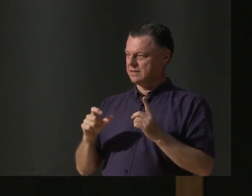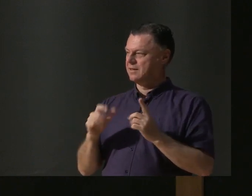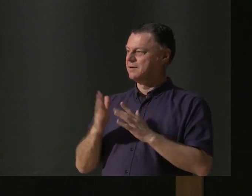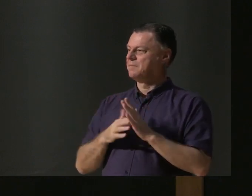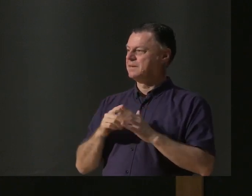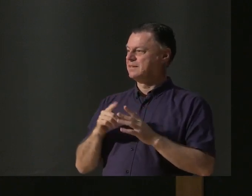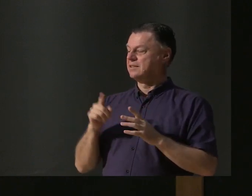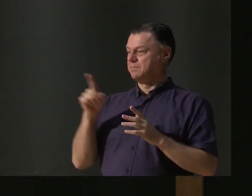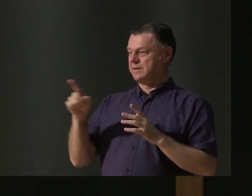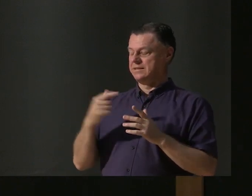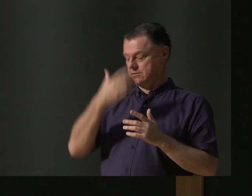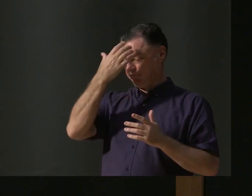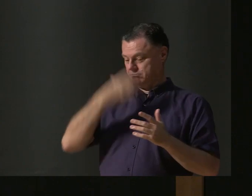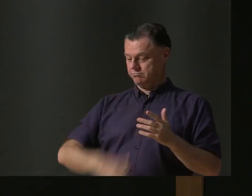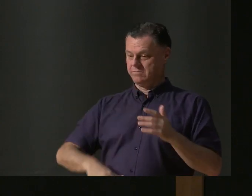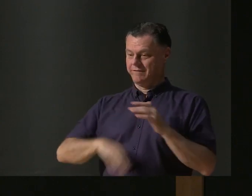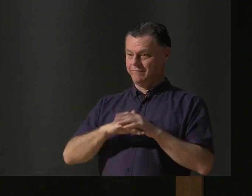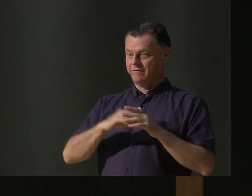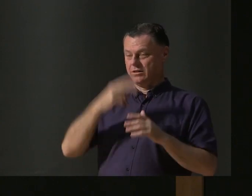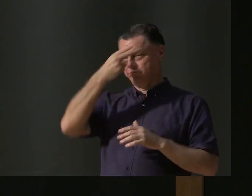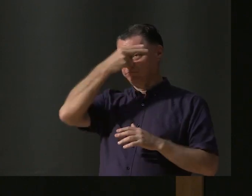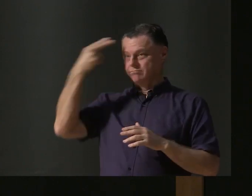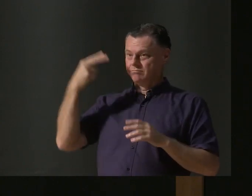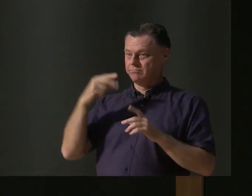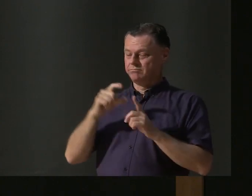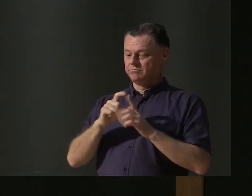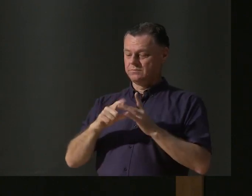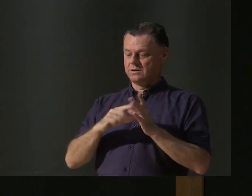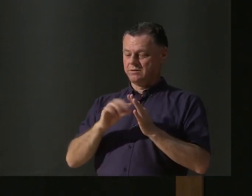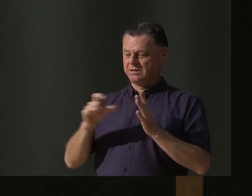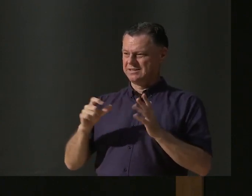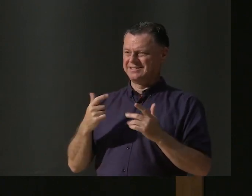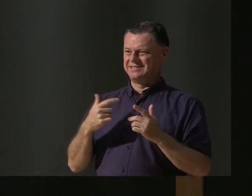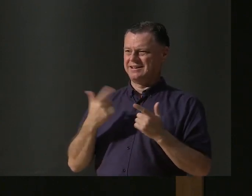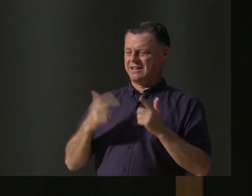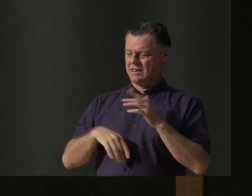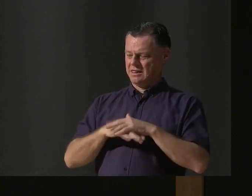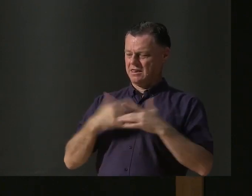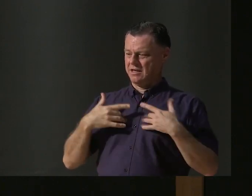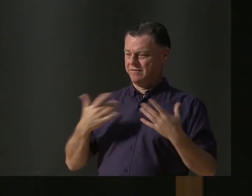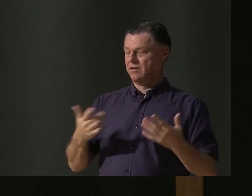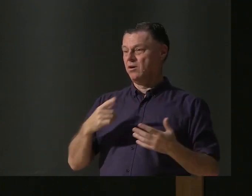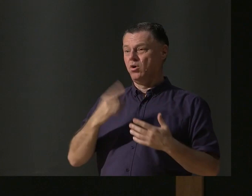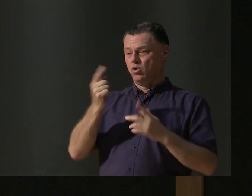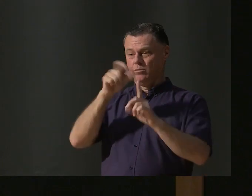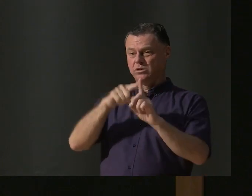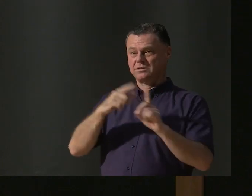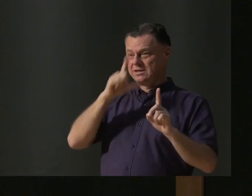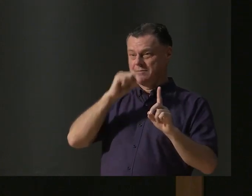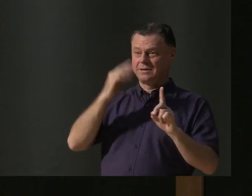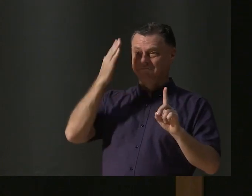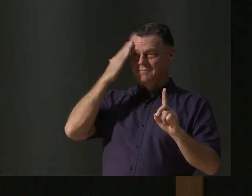is defined by their condition, when of course we know this is not the case. Their mothers,